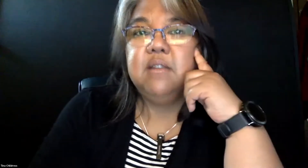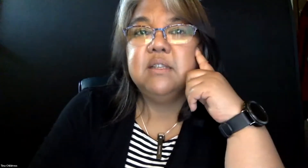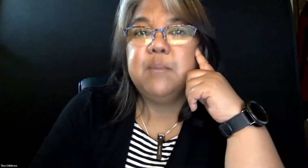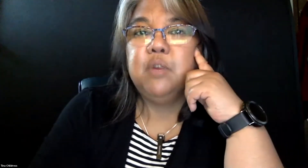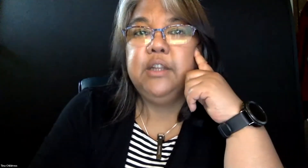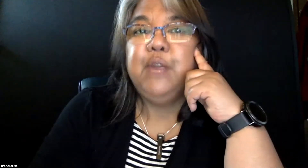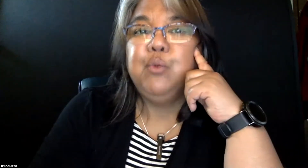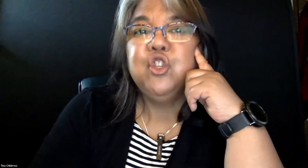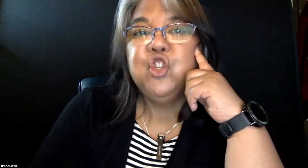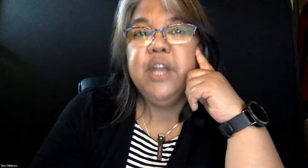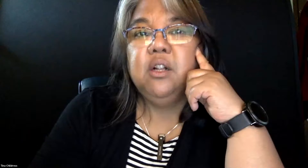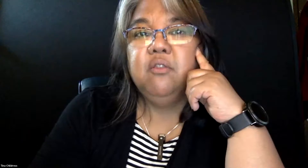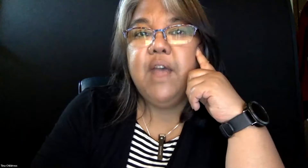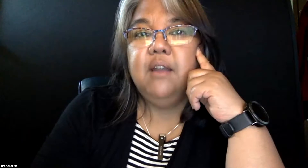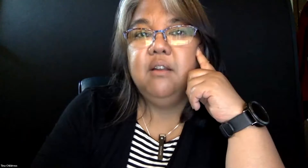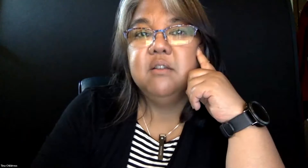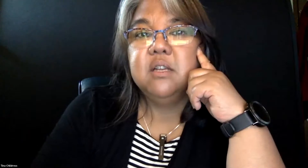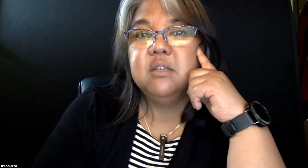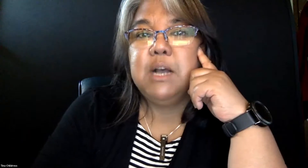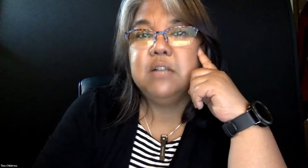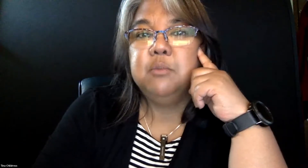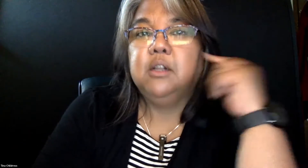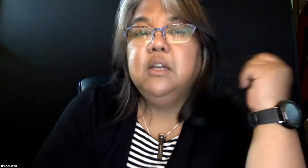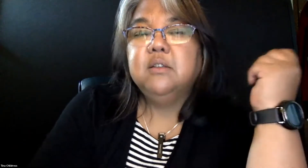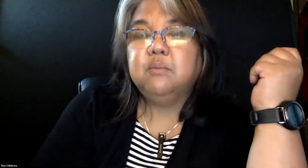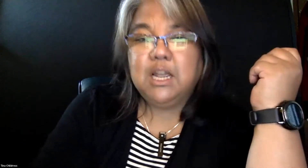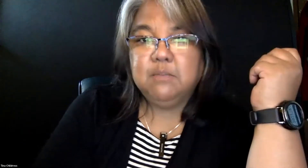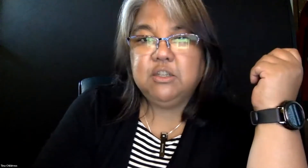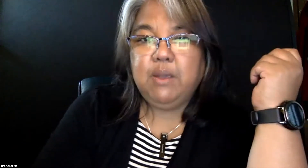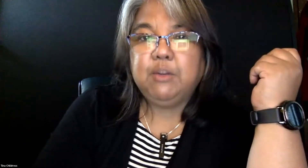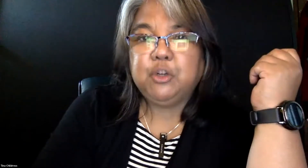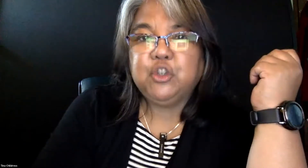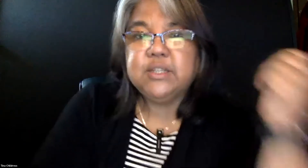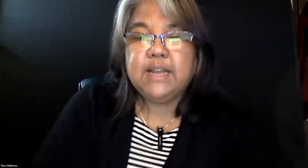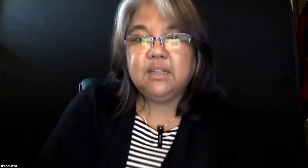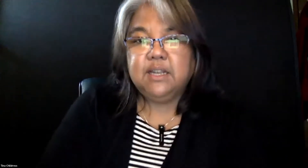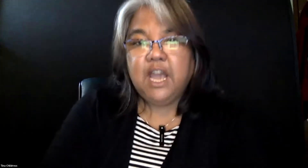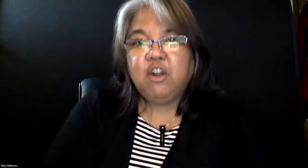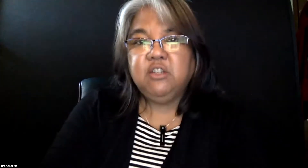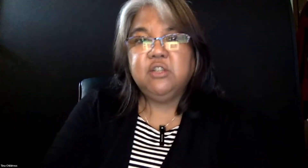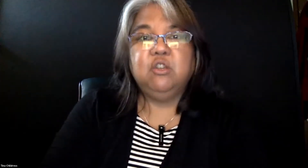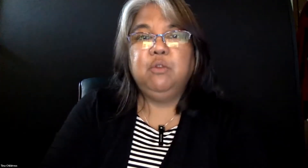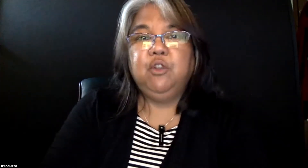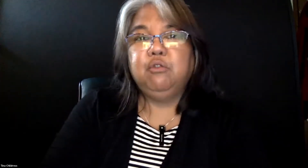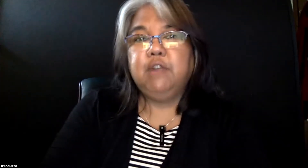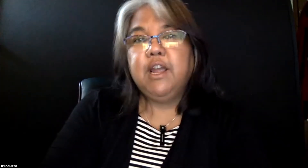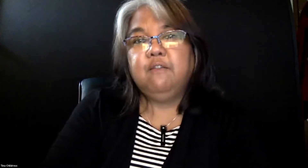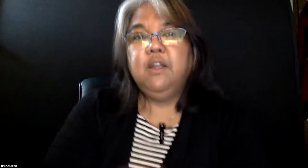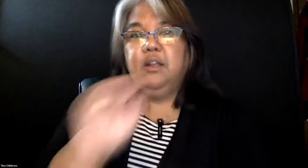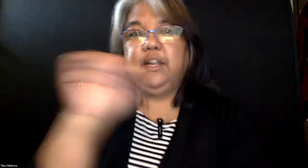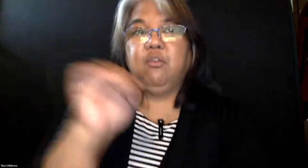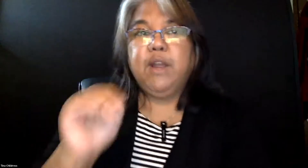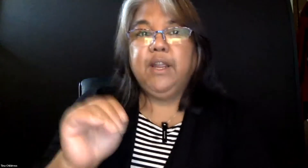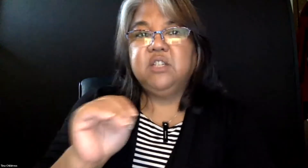that separate language channel that is possible. Sometimes you have to purchase that as an add-on to Zoom if you don't